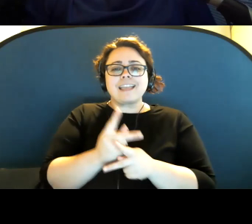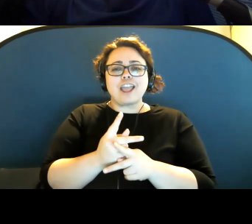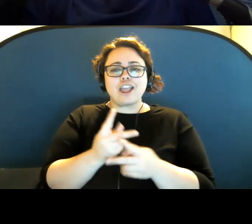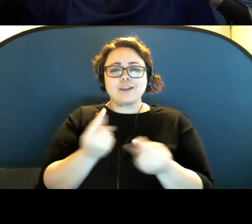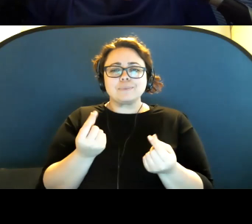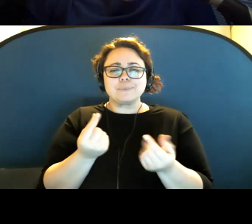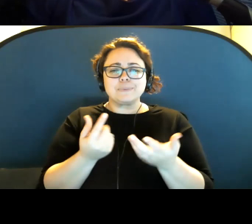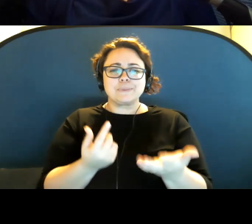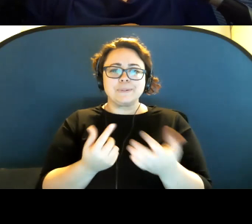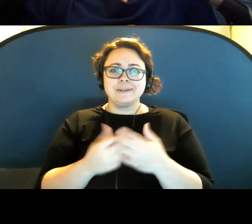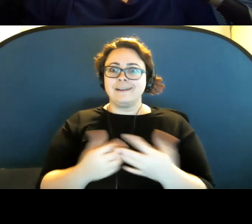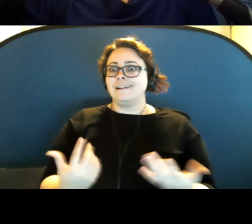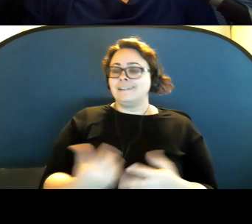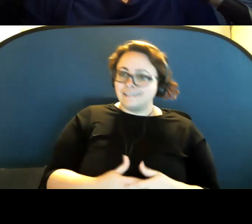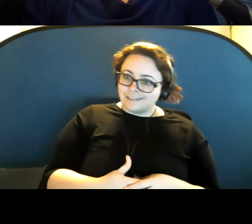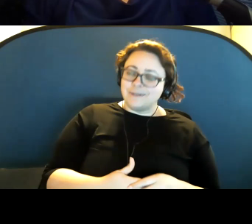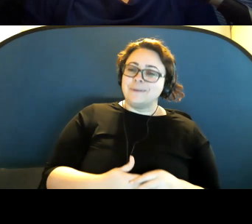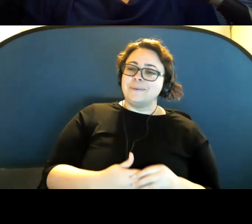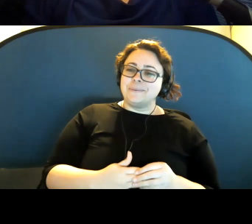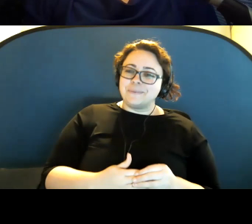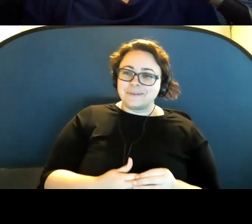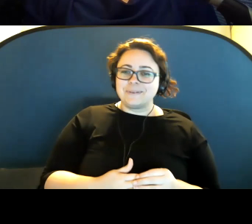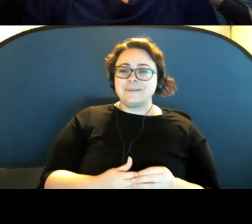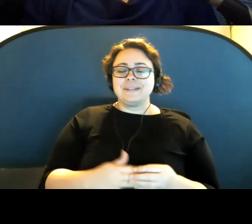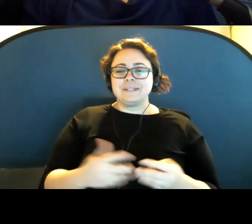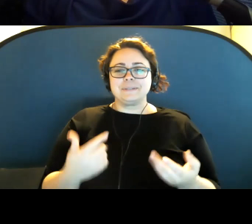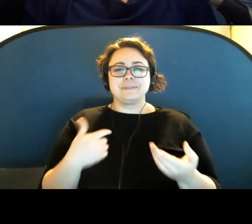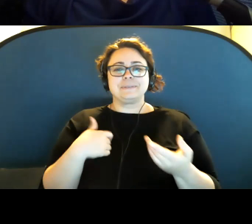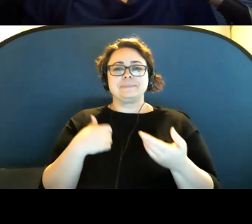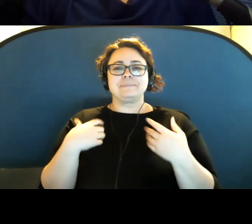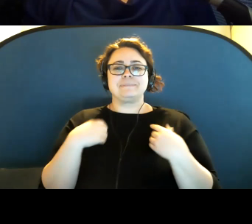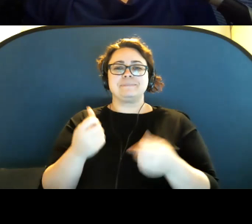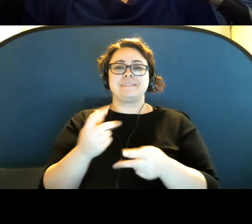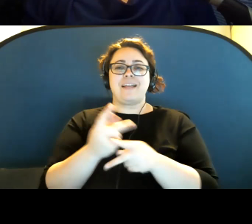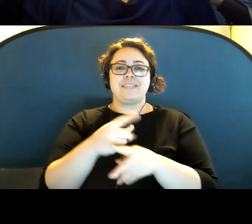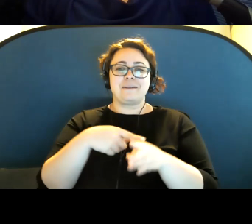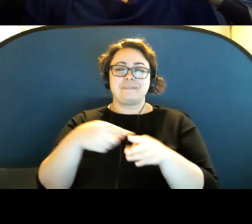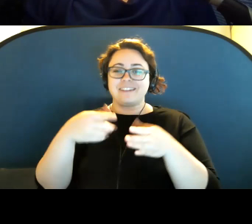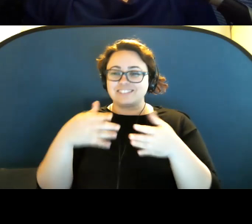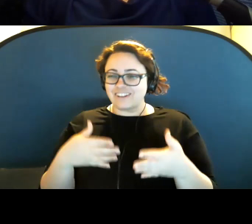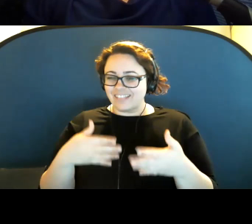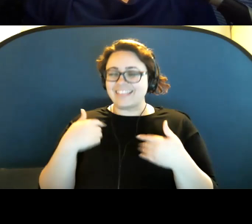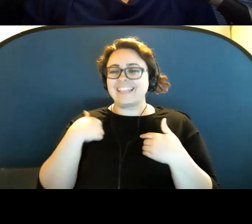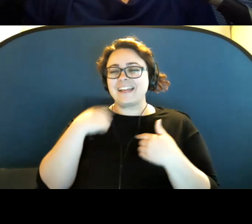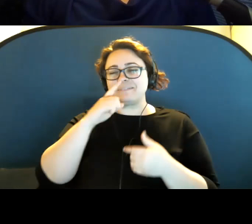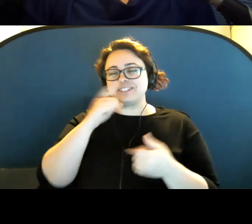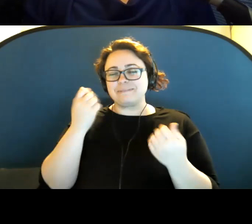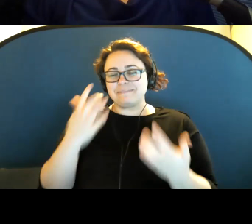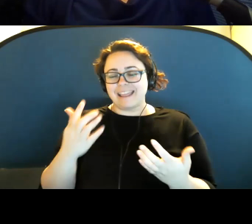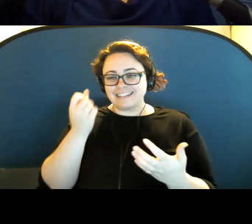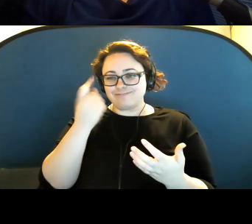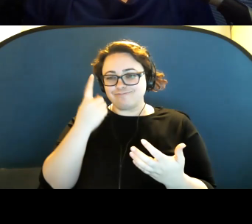professional? So as a healthcare professional, and I'm sure a lot of us can relate to this, I am